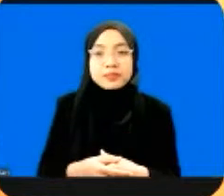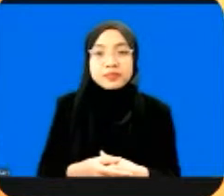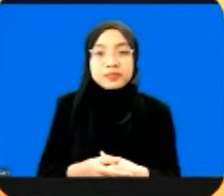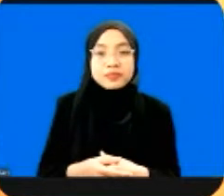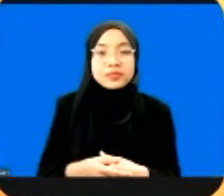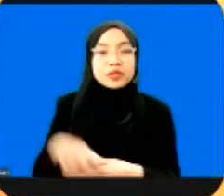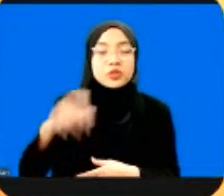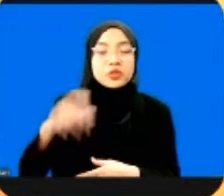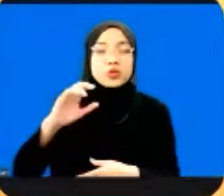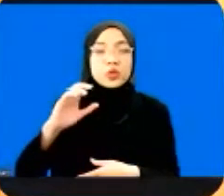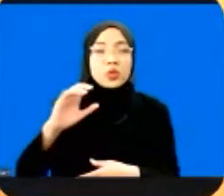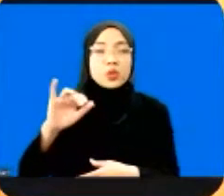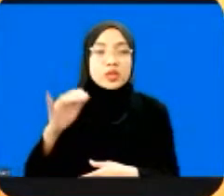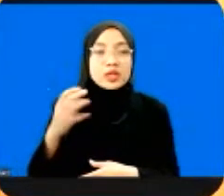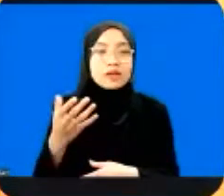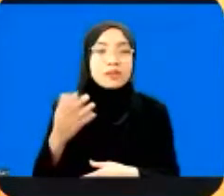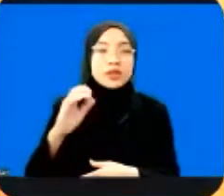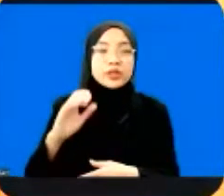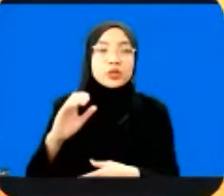person